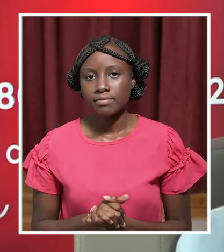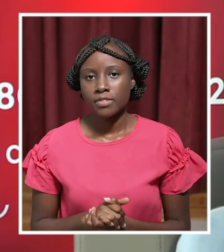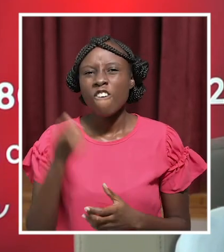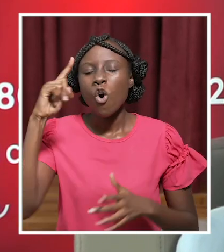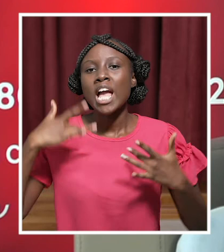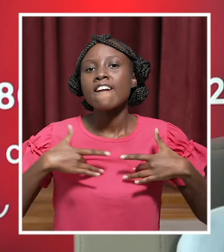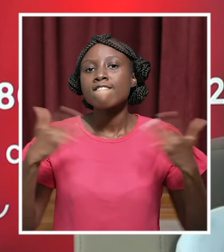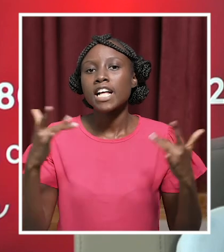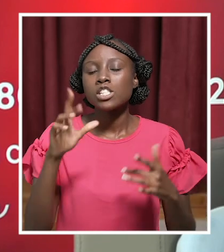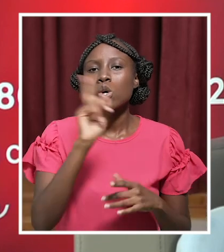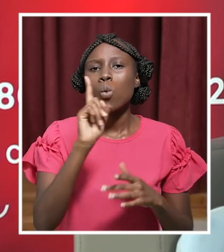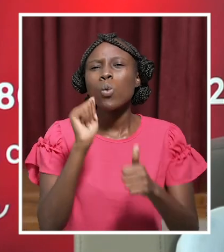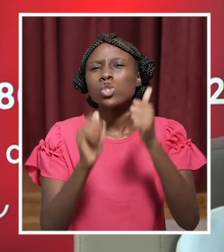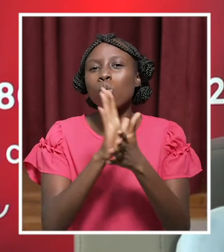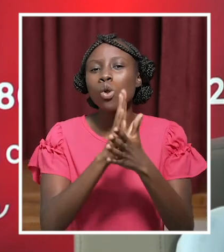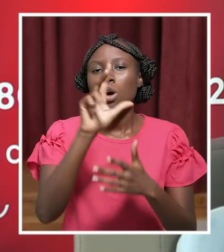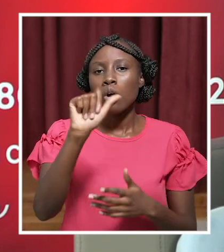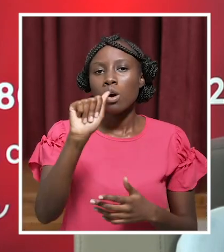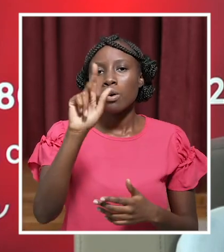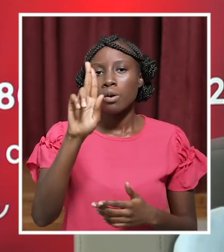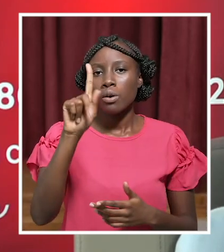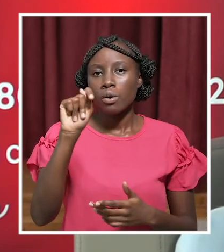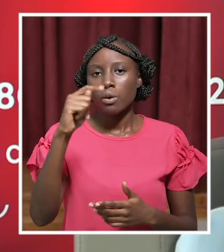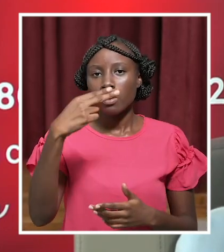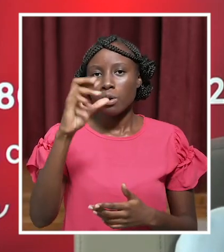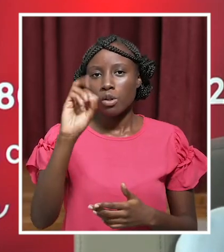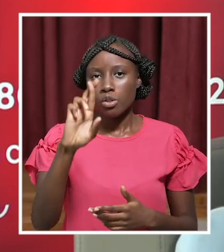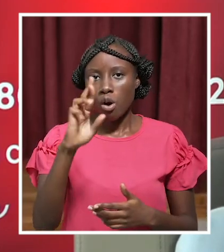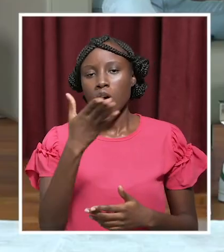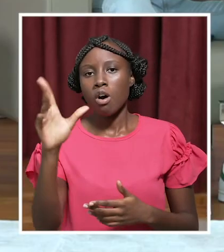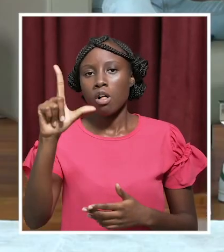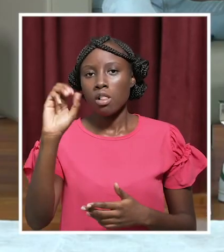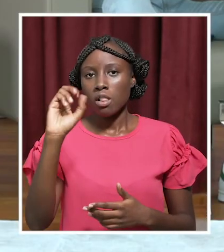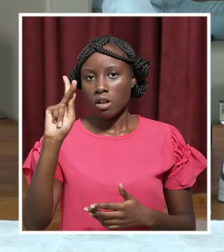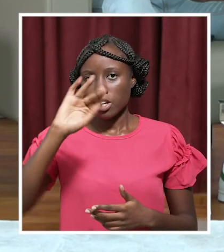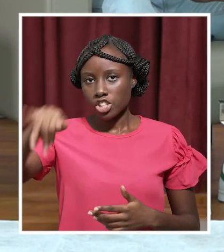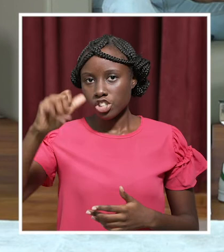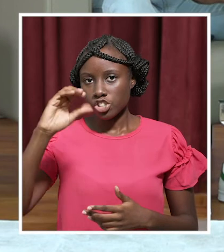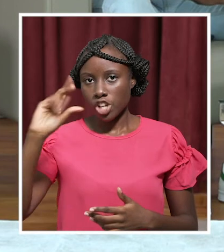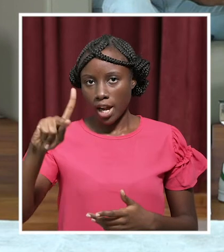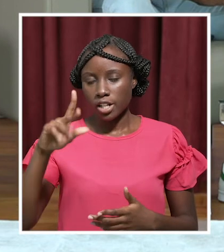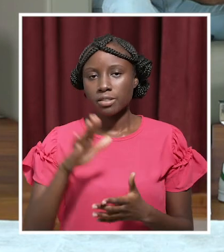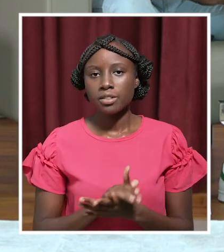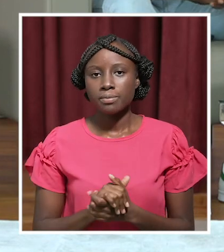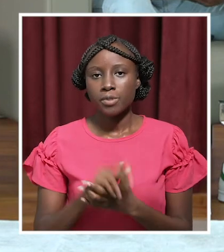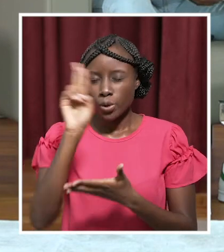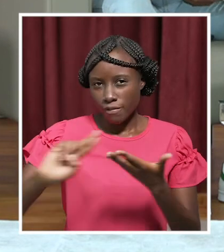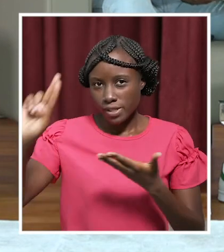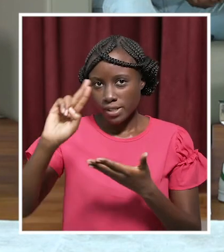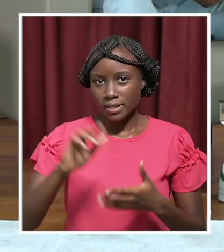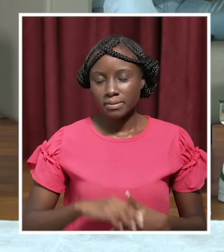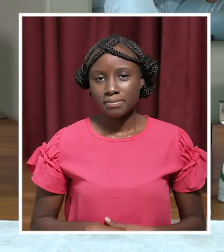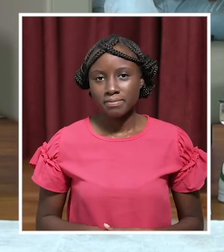the Adhd Graduate School of Business. Can I pause you there? You skirted through going through